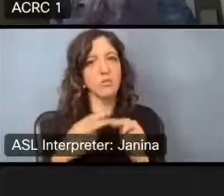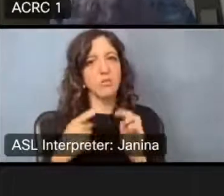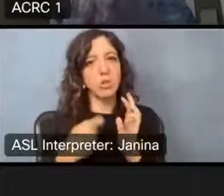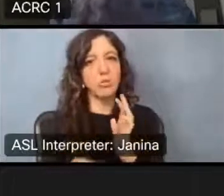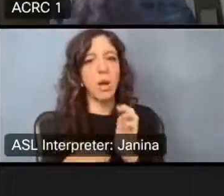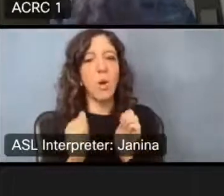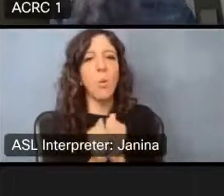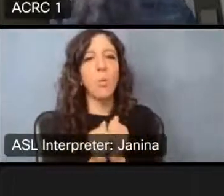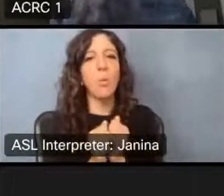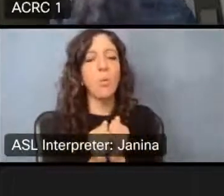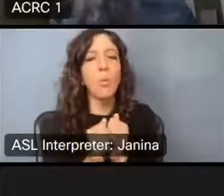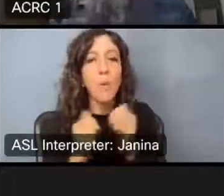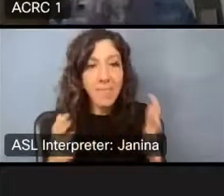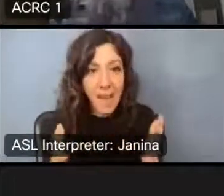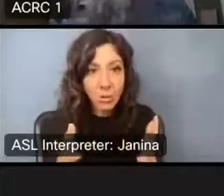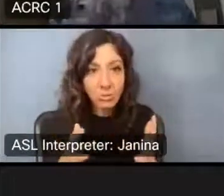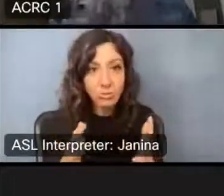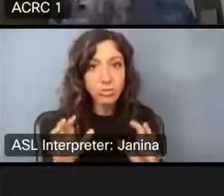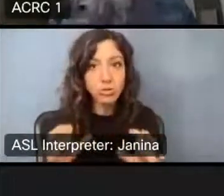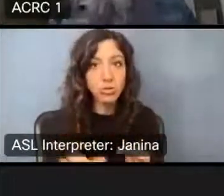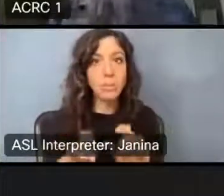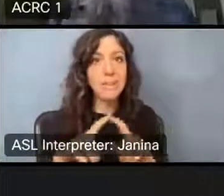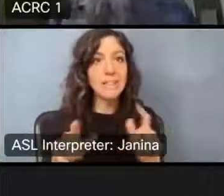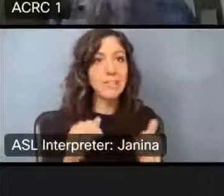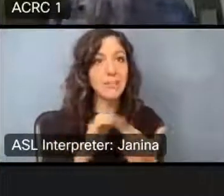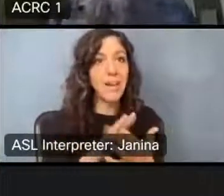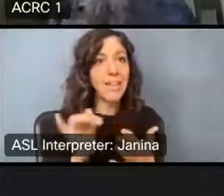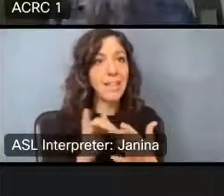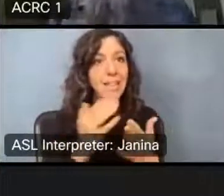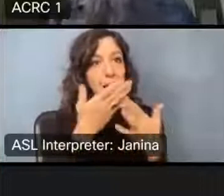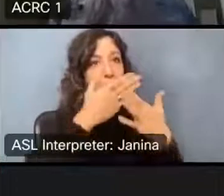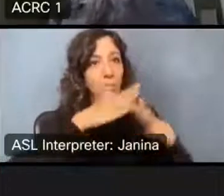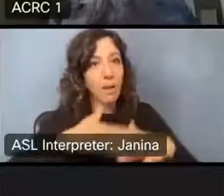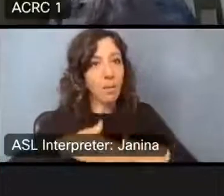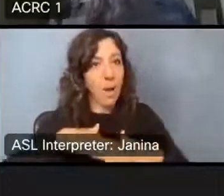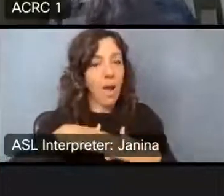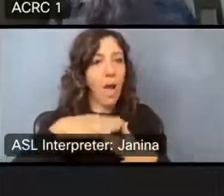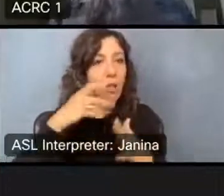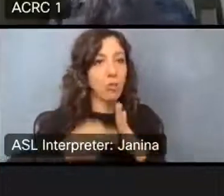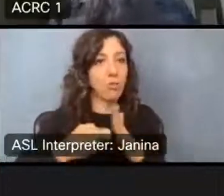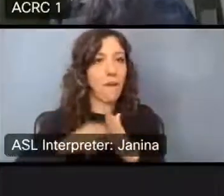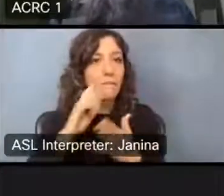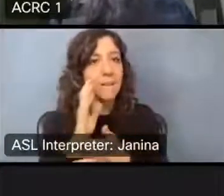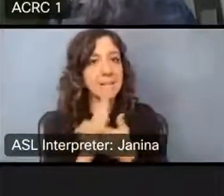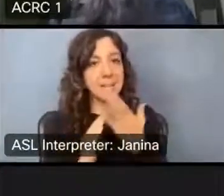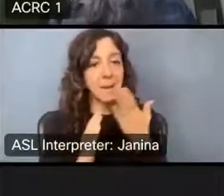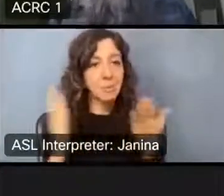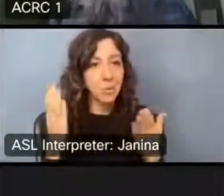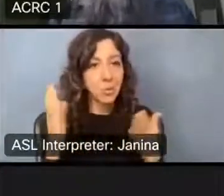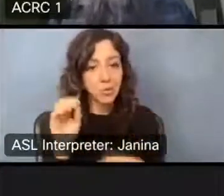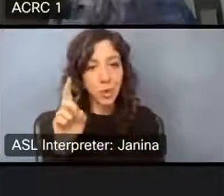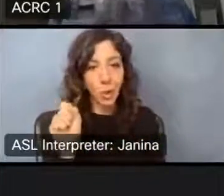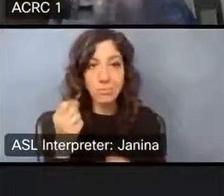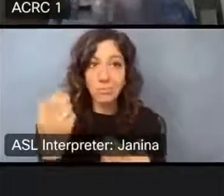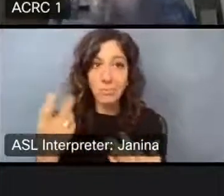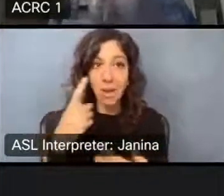a different methodology, like breaking apart the rates for some service codes. But for SLS specifically,